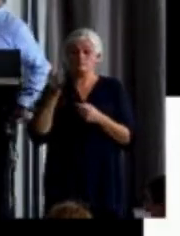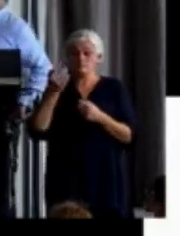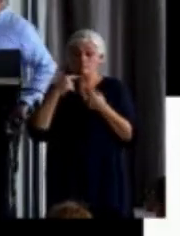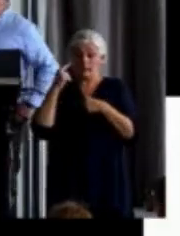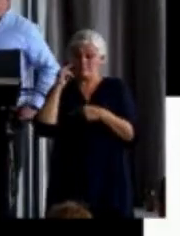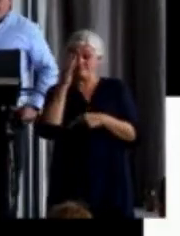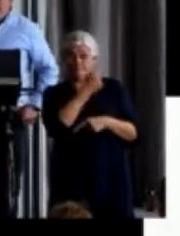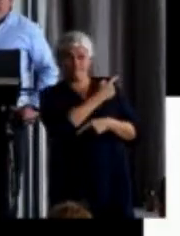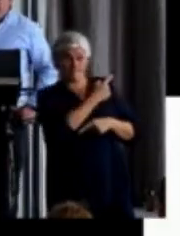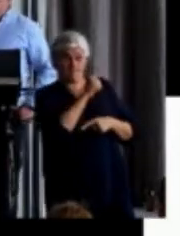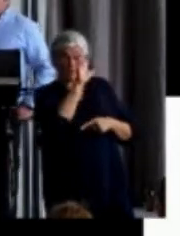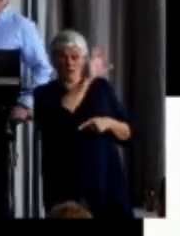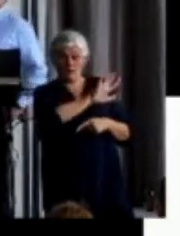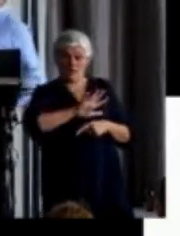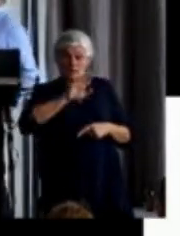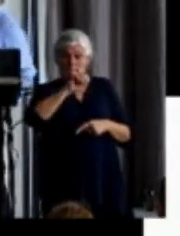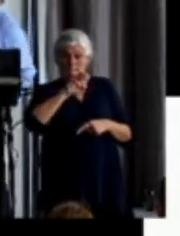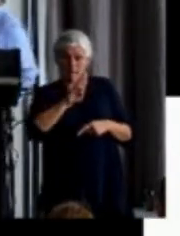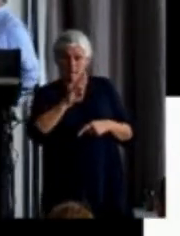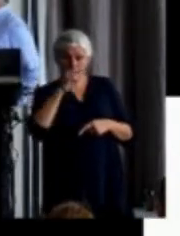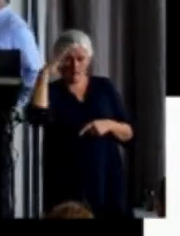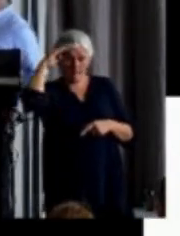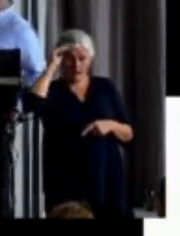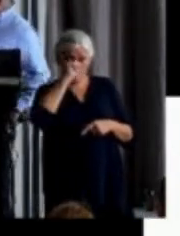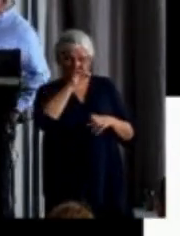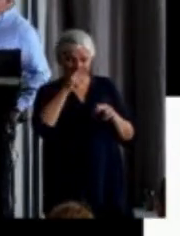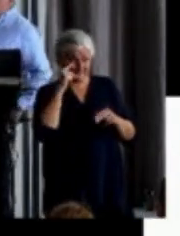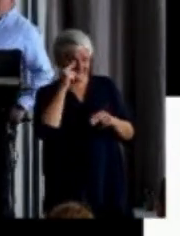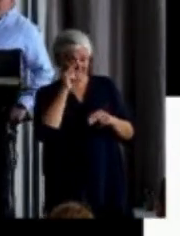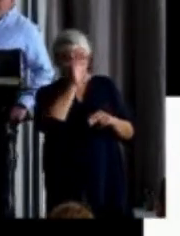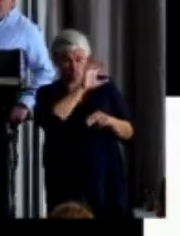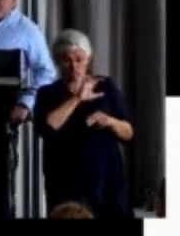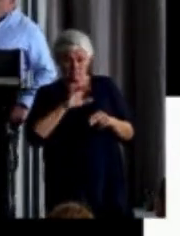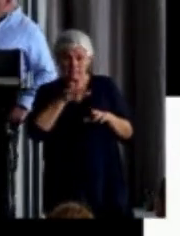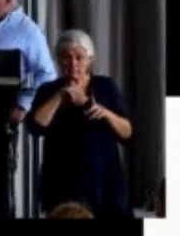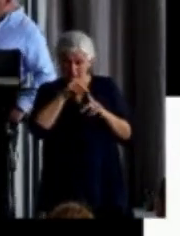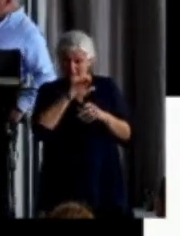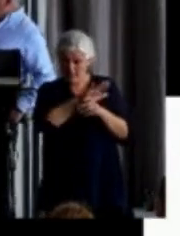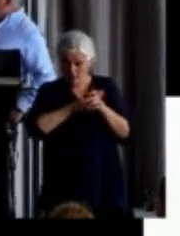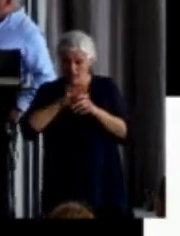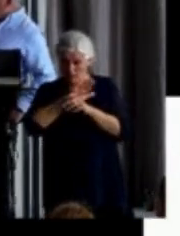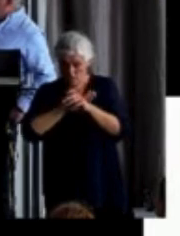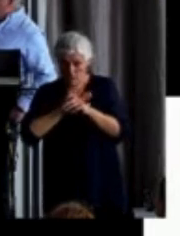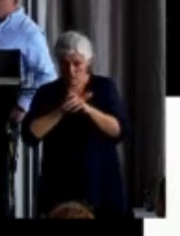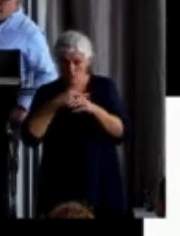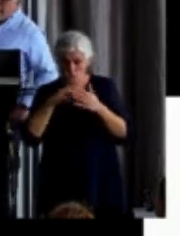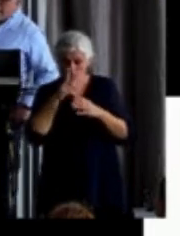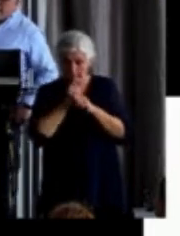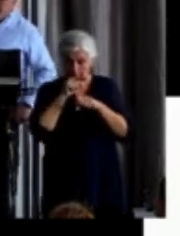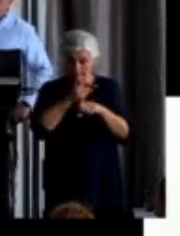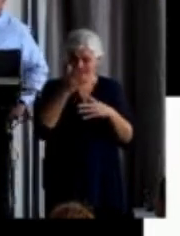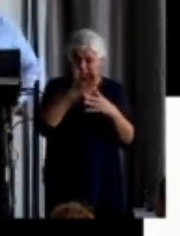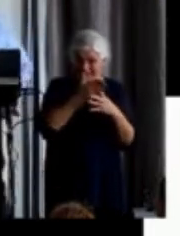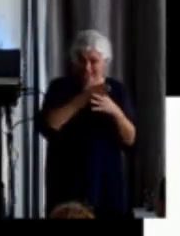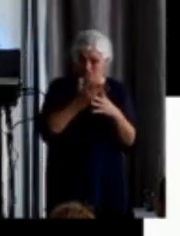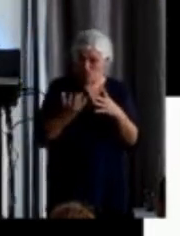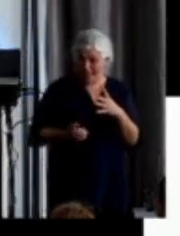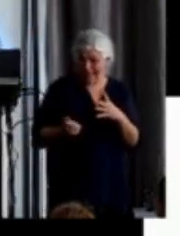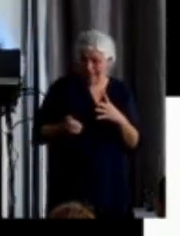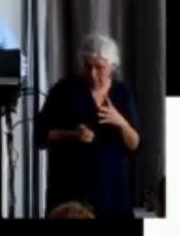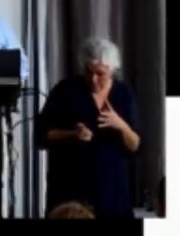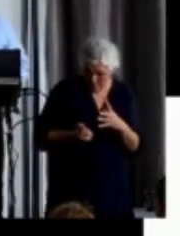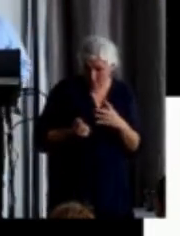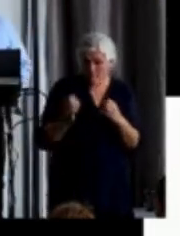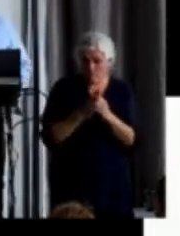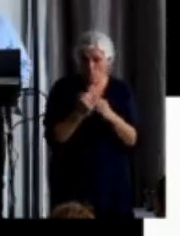look at the map of Ireland, and we can see that certain areas where, in terms of the access to income